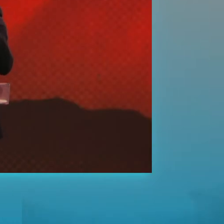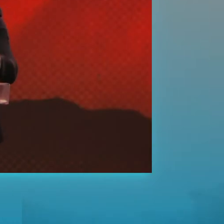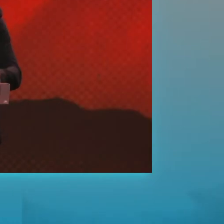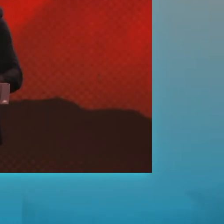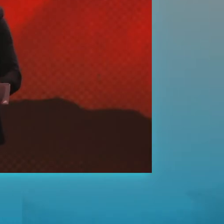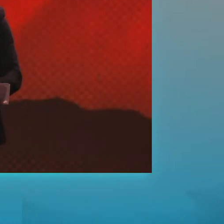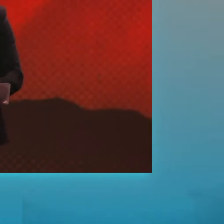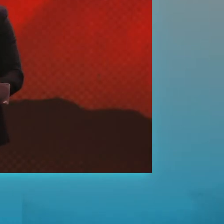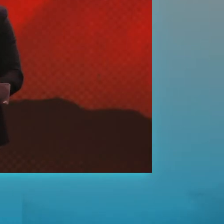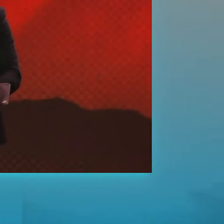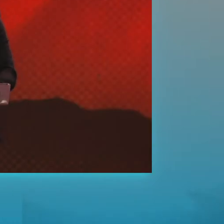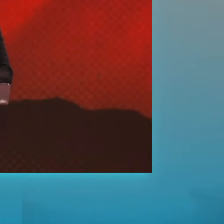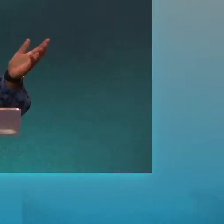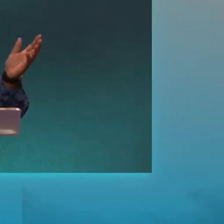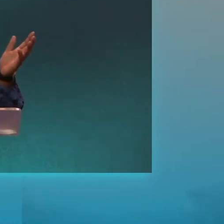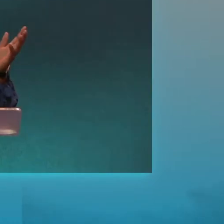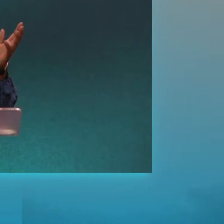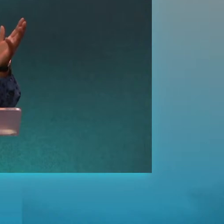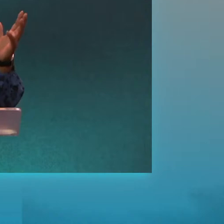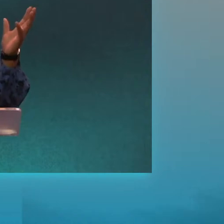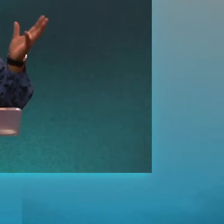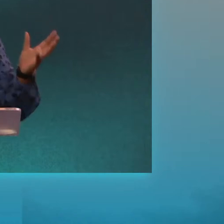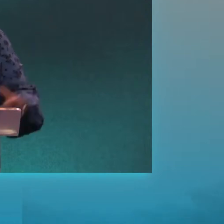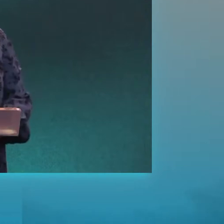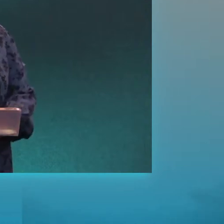Who's holding up the moon?